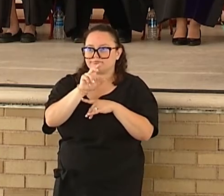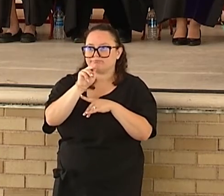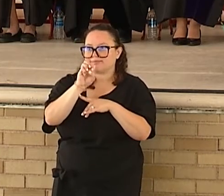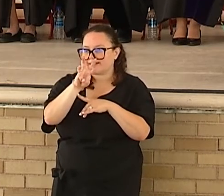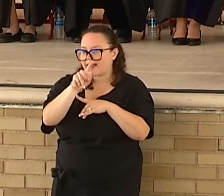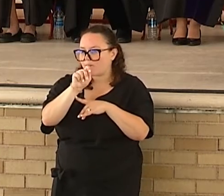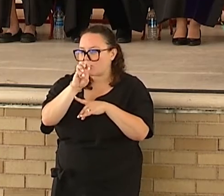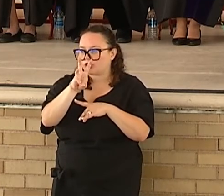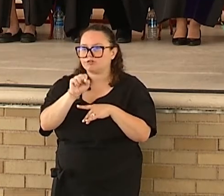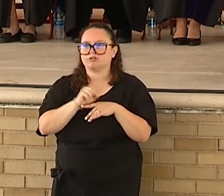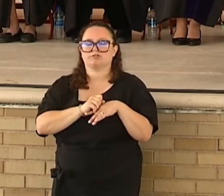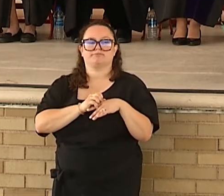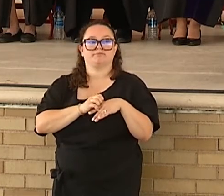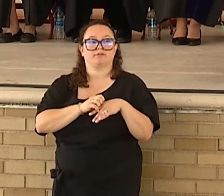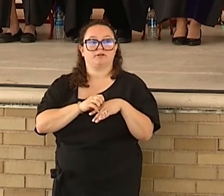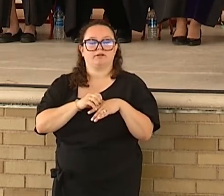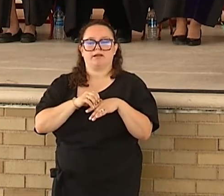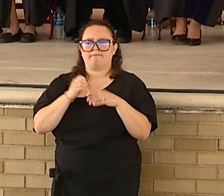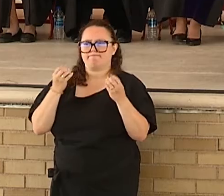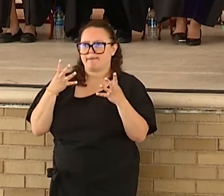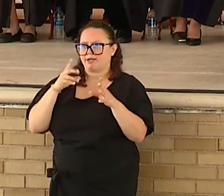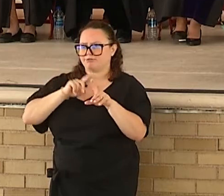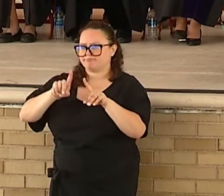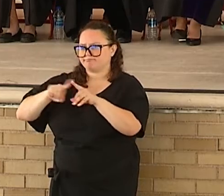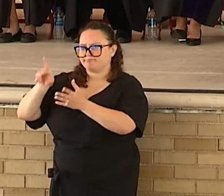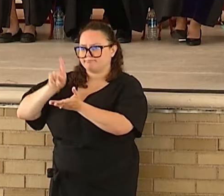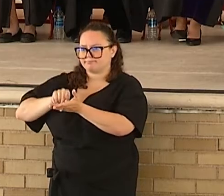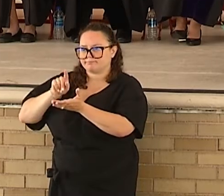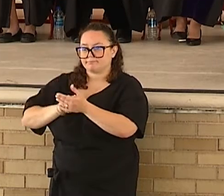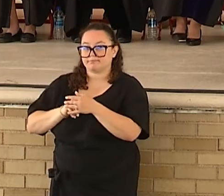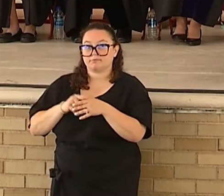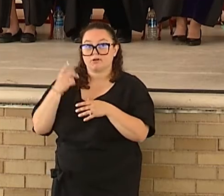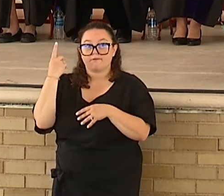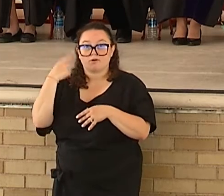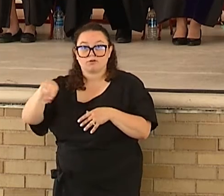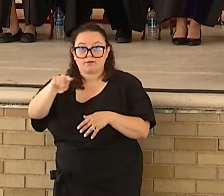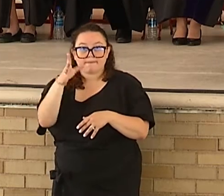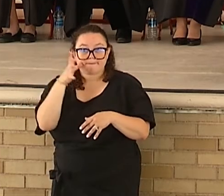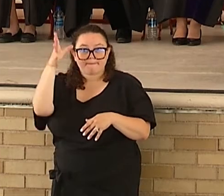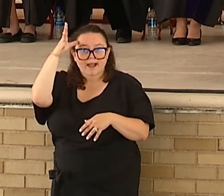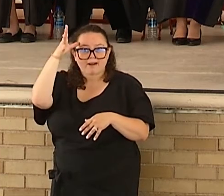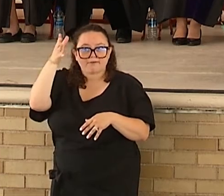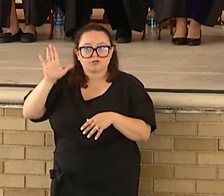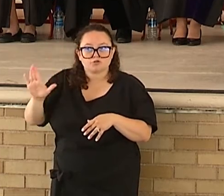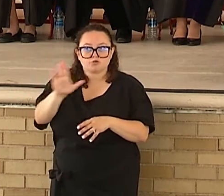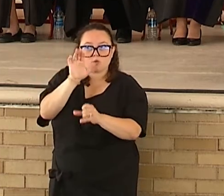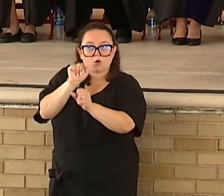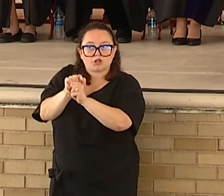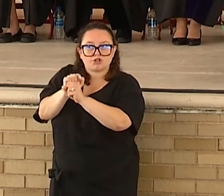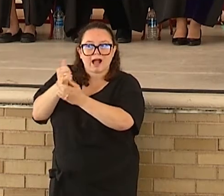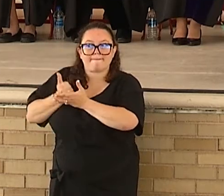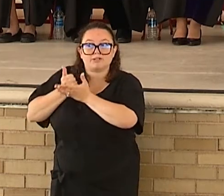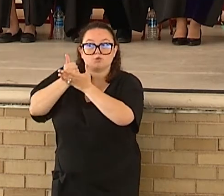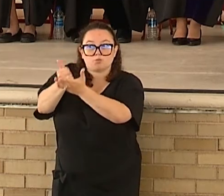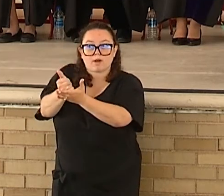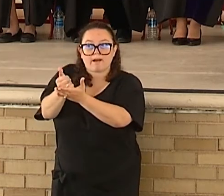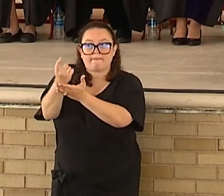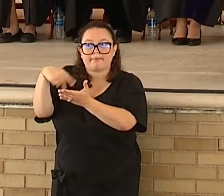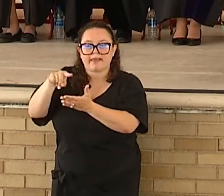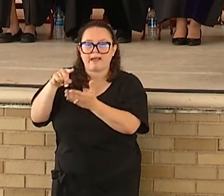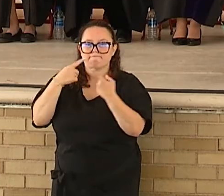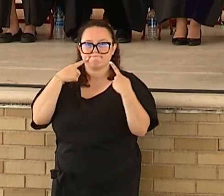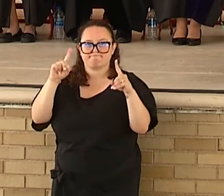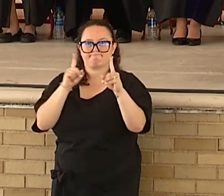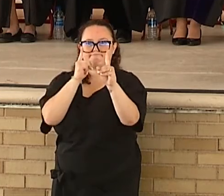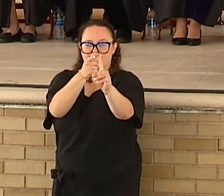of the parents, your job is to help them get to that next destination. We all get to celebrate today, and I know you're going to brag about your kid